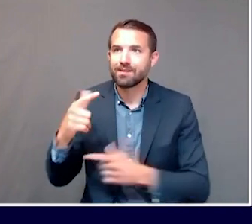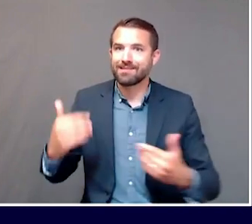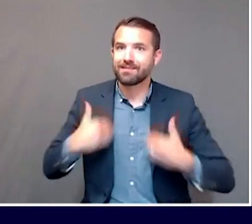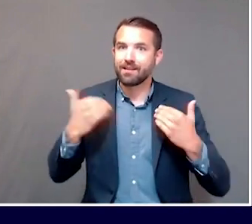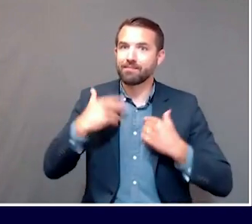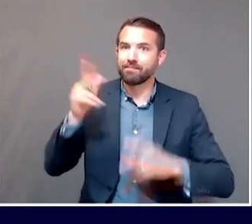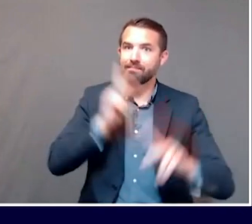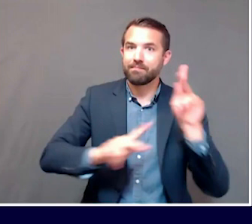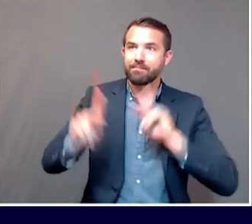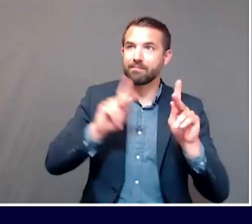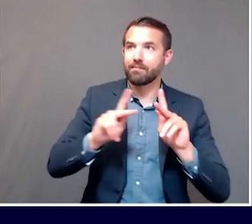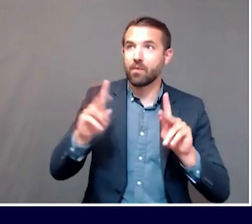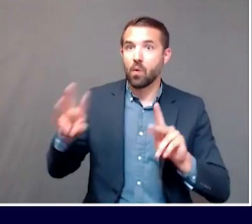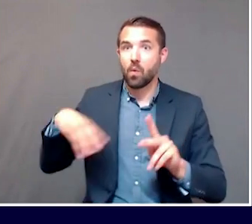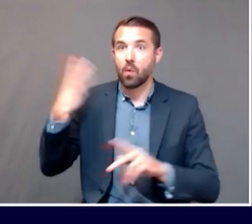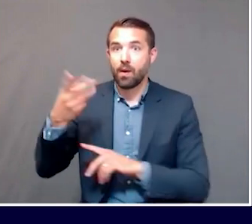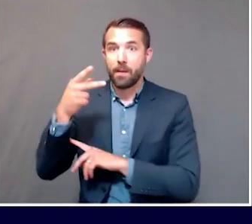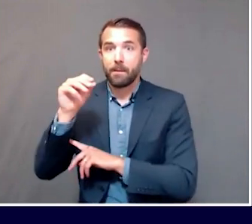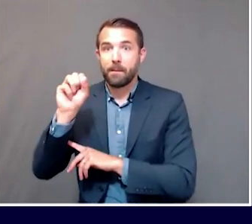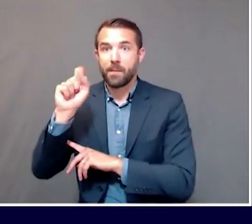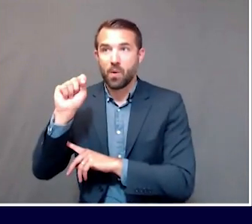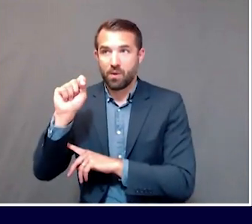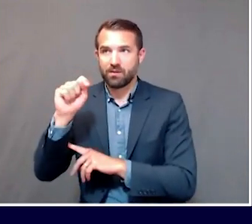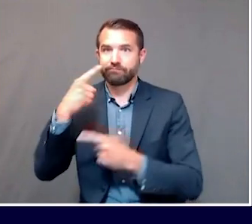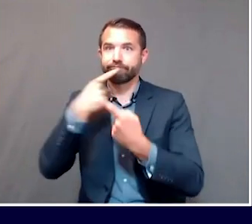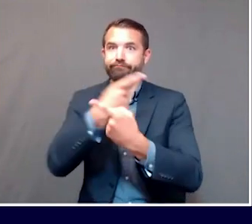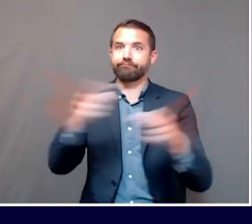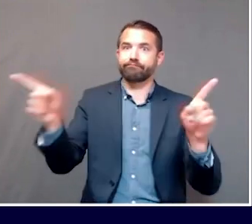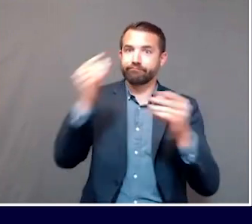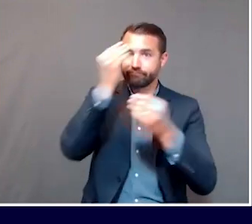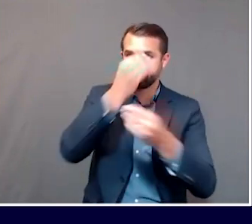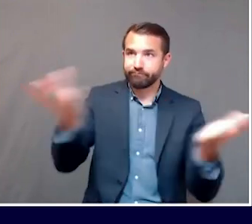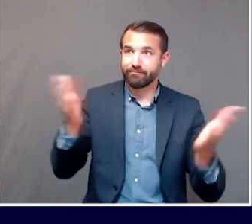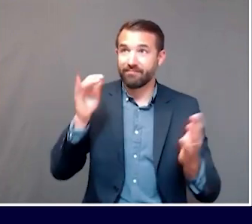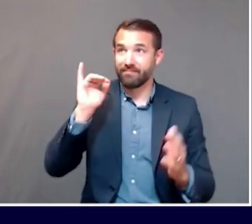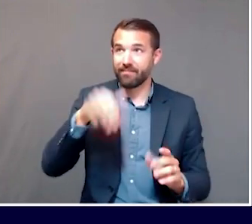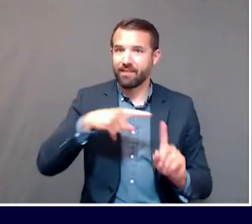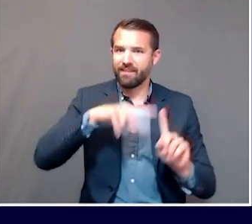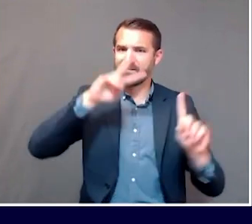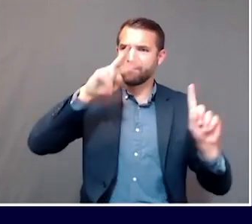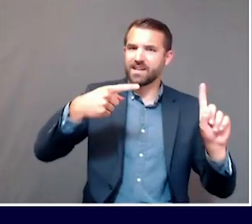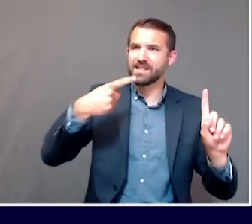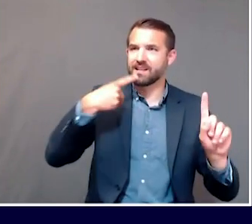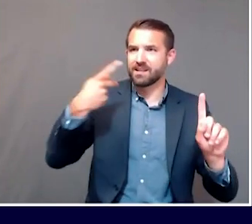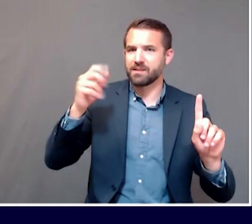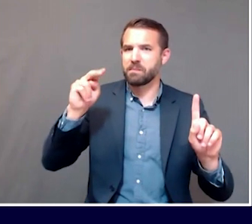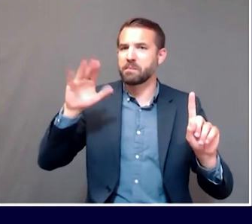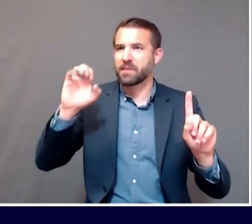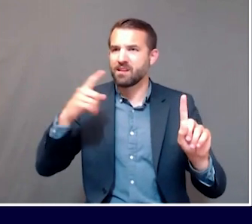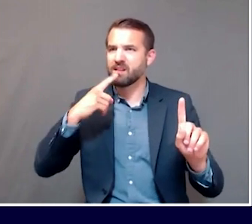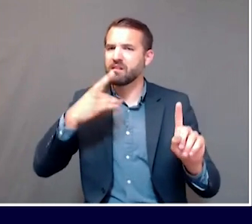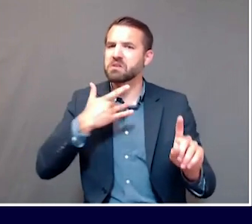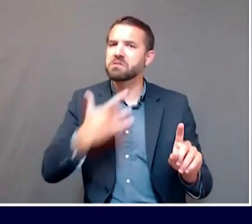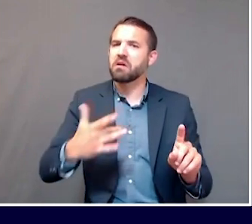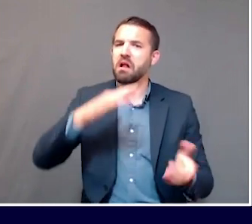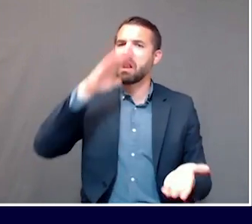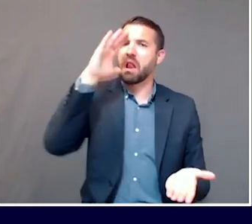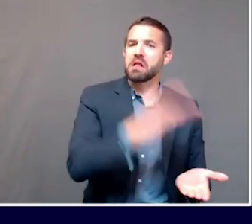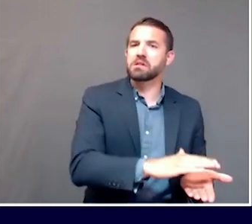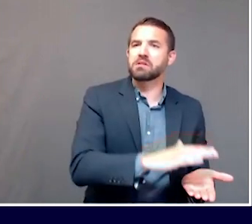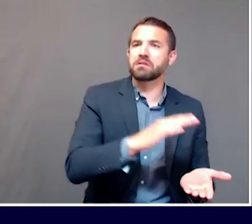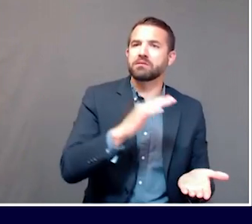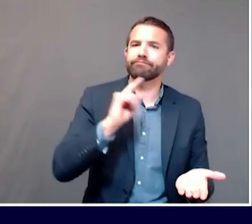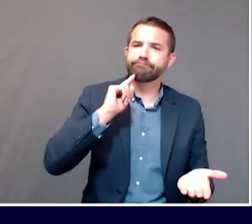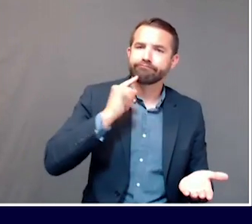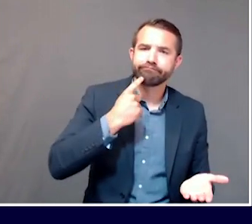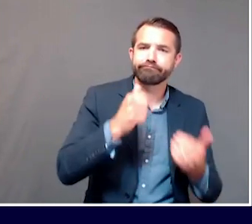Post is reporting that's because he says that young people are less susceptible to serious outcomes of the disease. I'm wondering